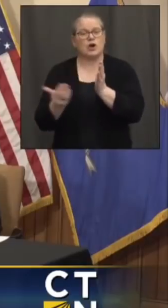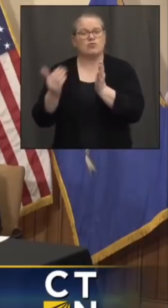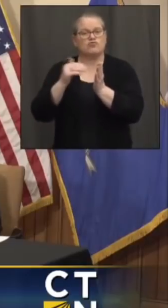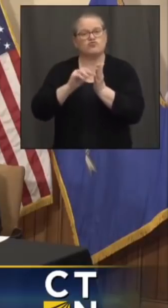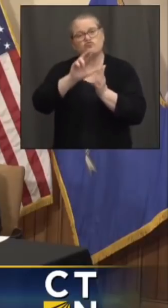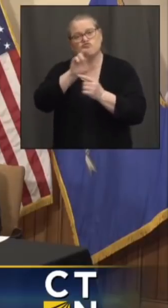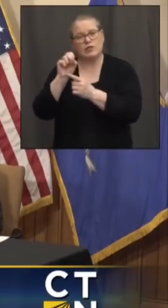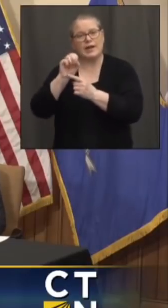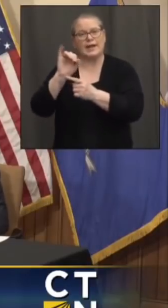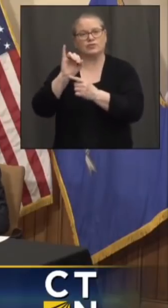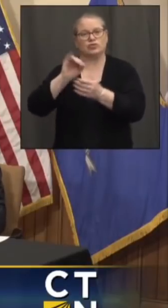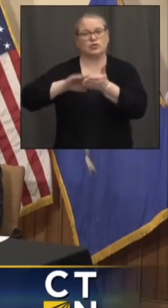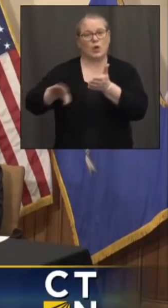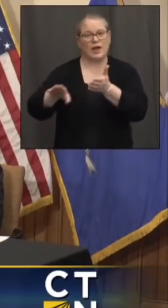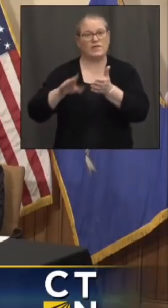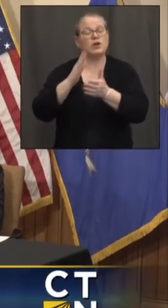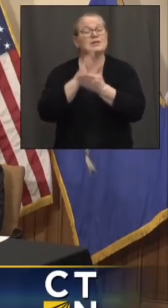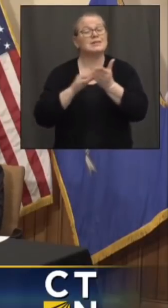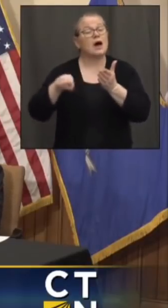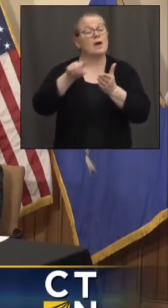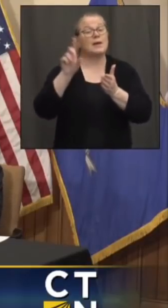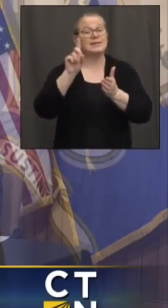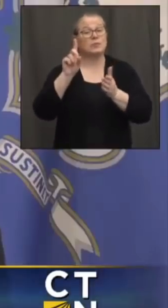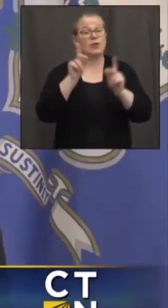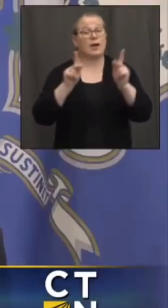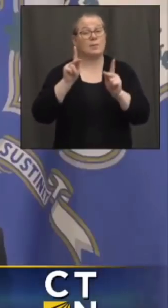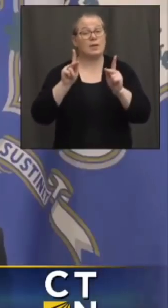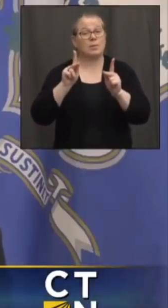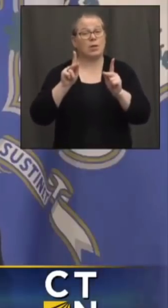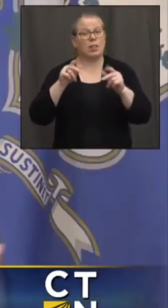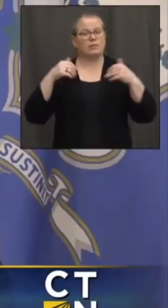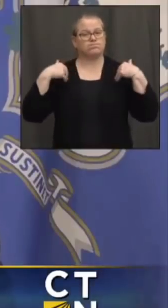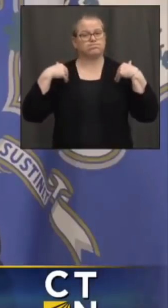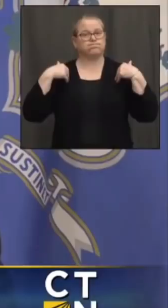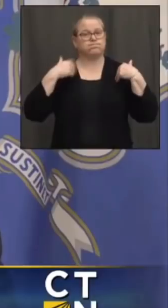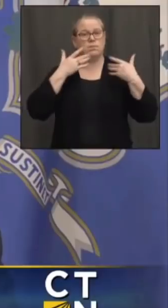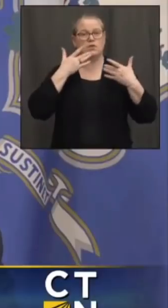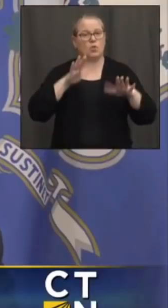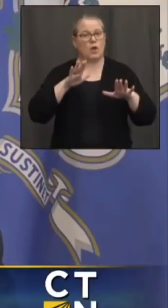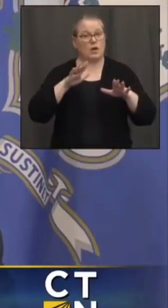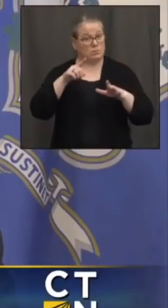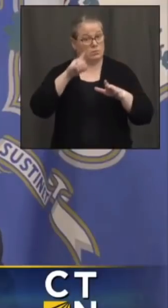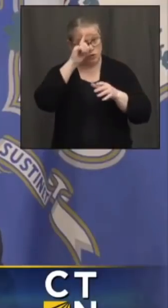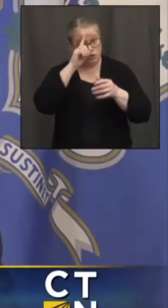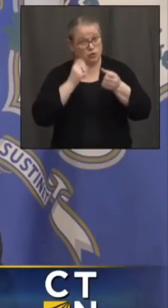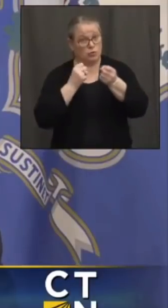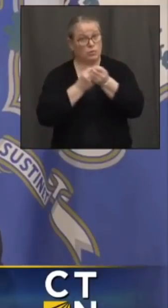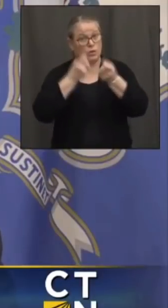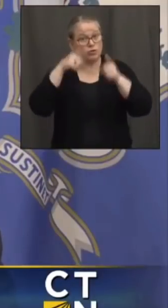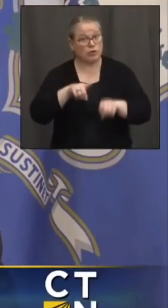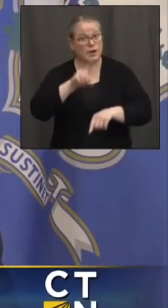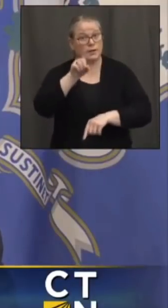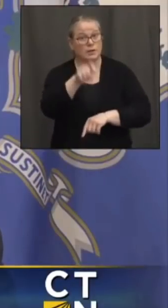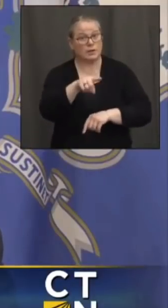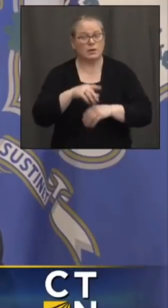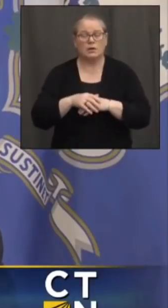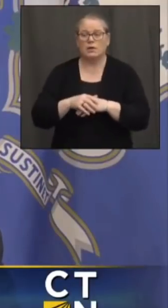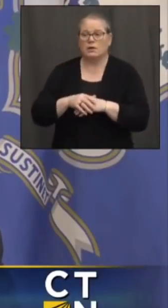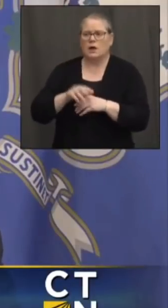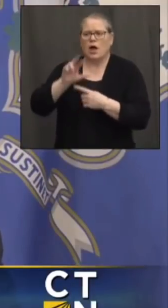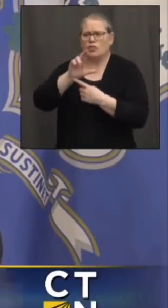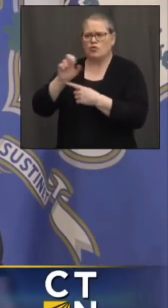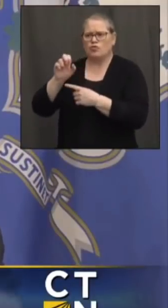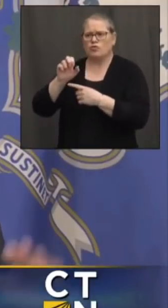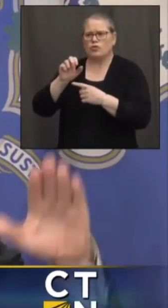that? Look, I think the reinsurance plan makes sense. It's a way that you can bring down healthcare costs